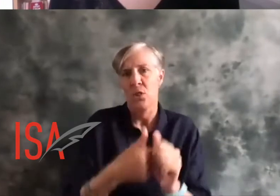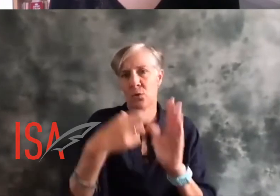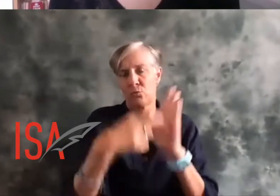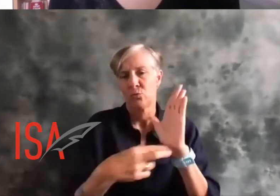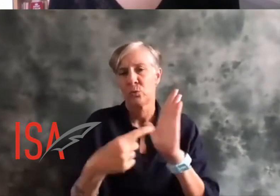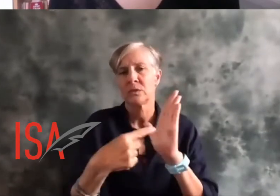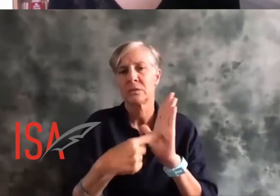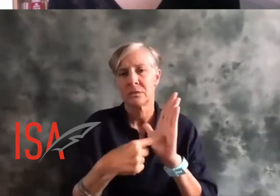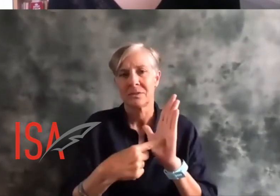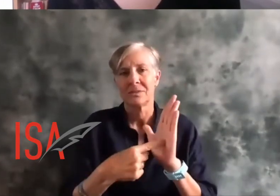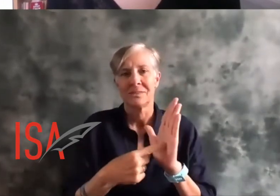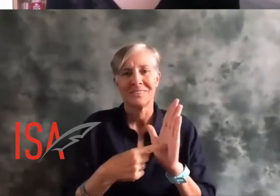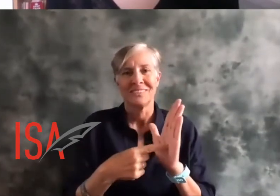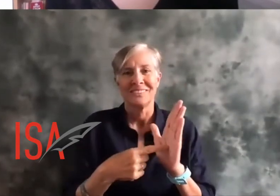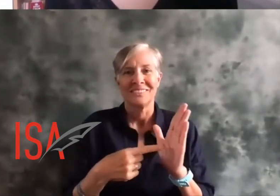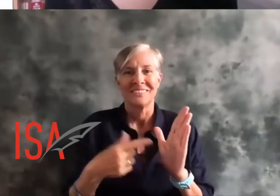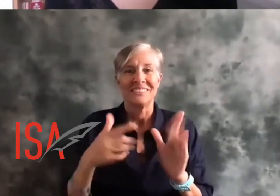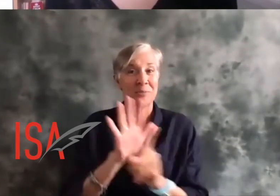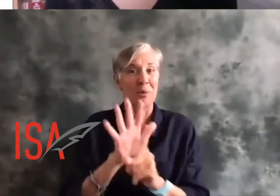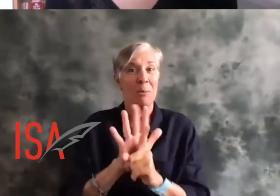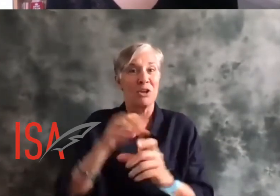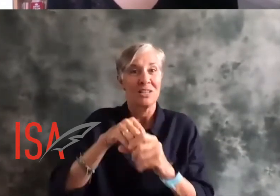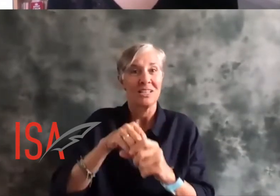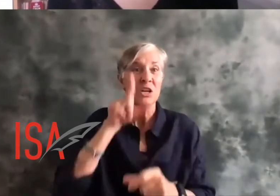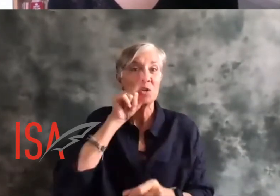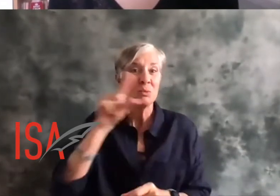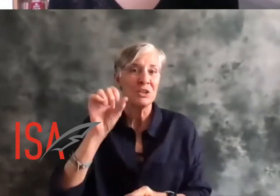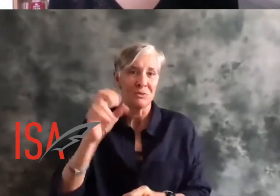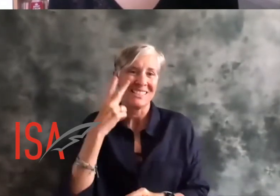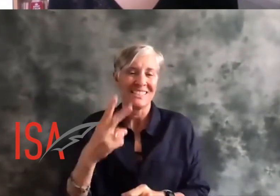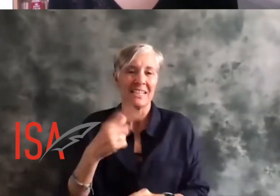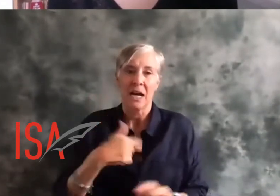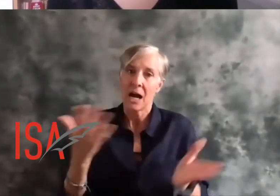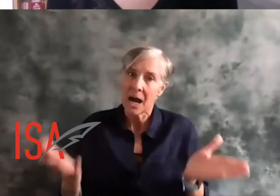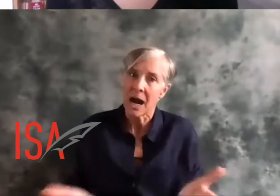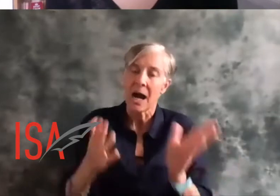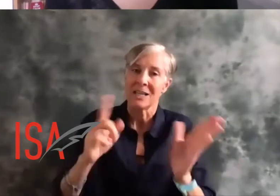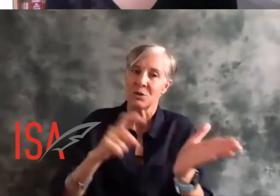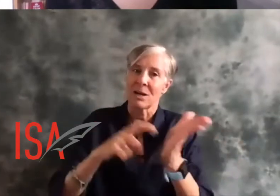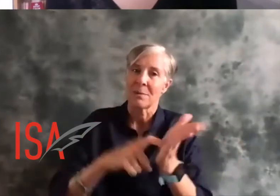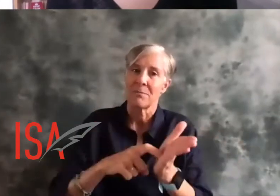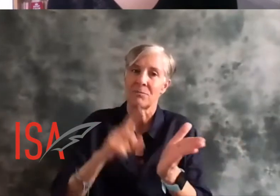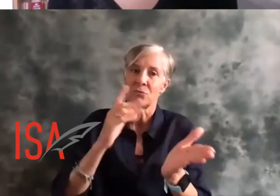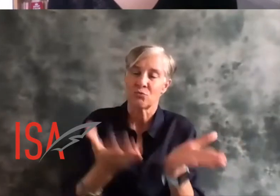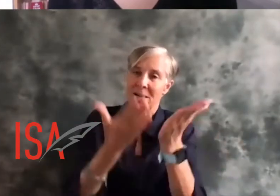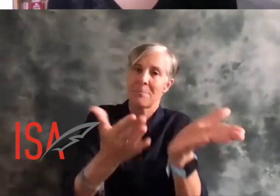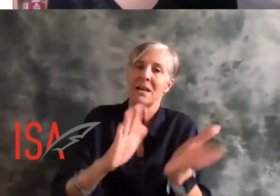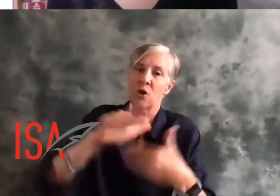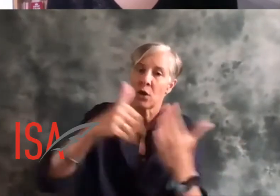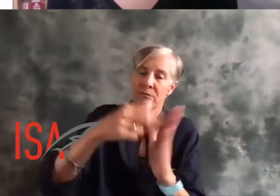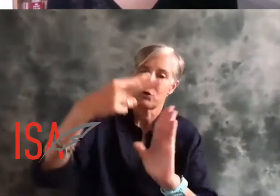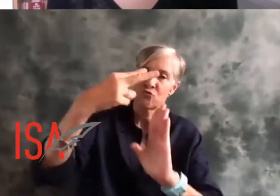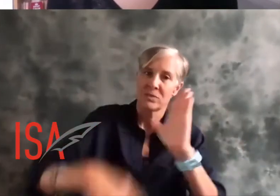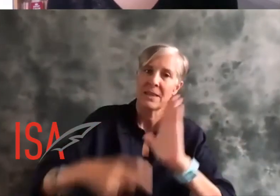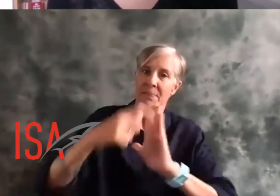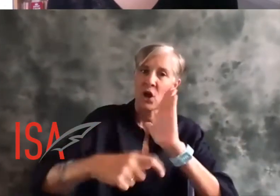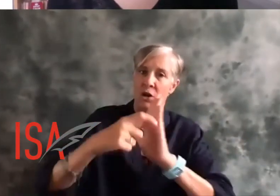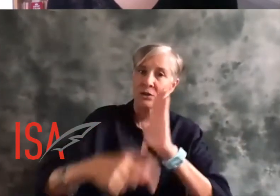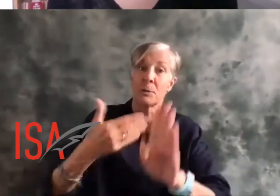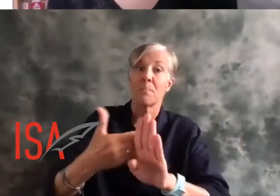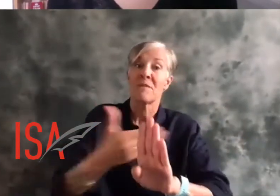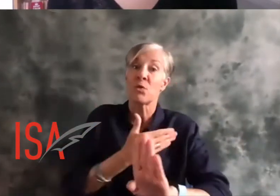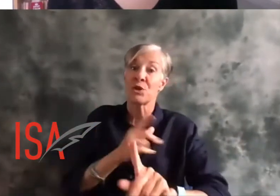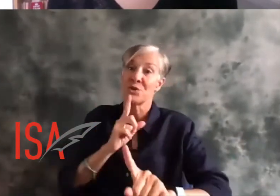And it's already popular on Twitter. I highly recommend all of you to actually read the articles before posting